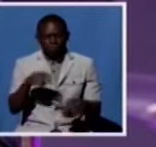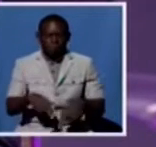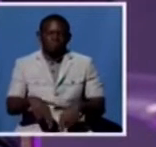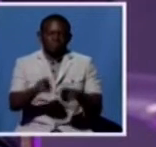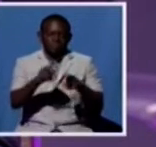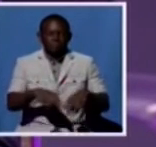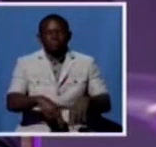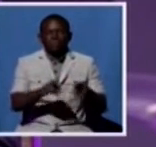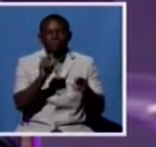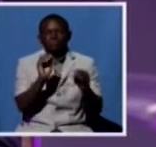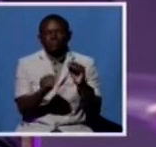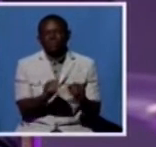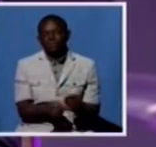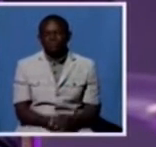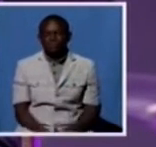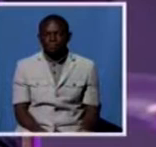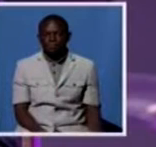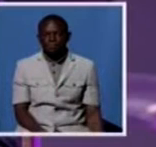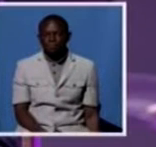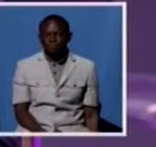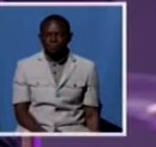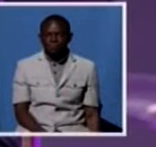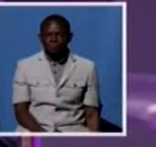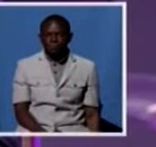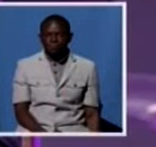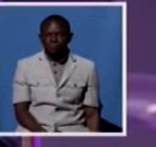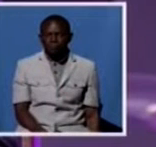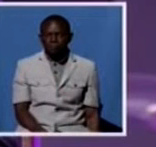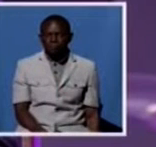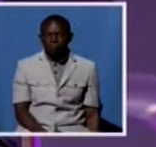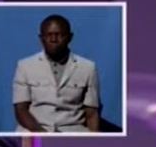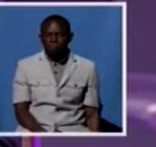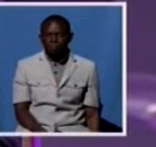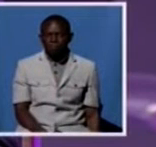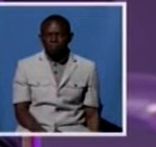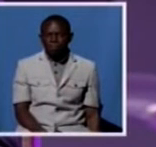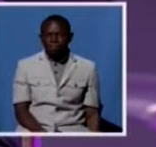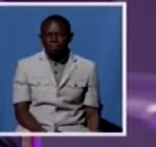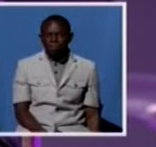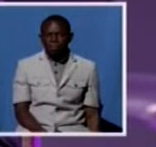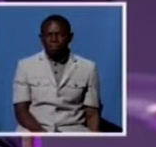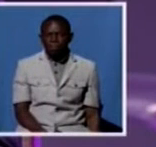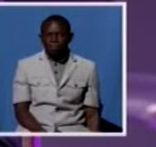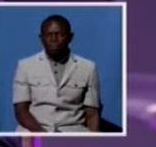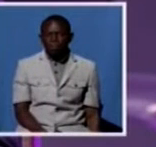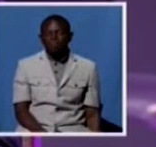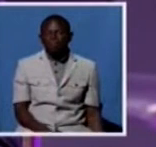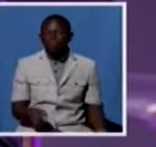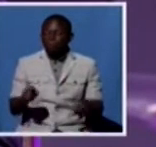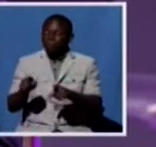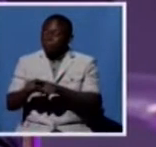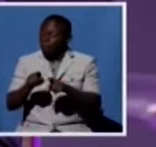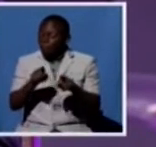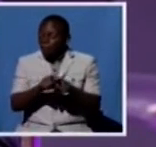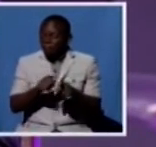also to just mention that the backlog has been huge. We